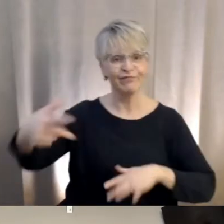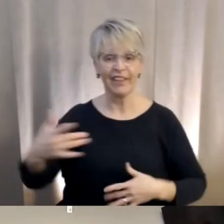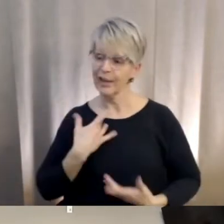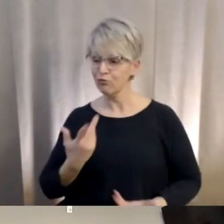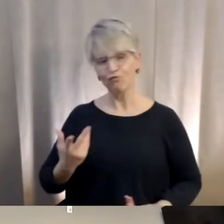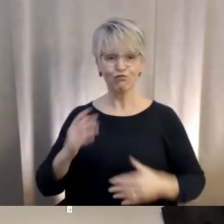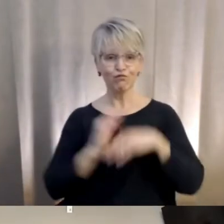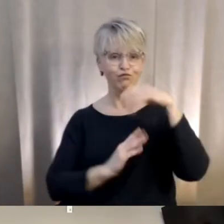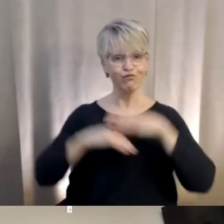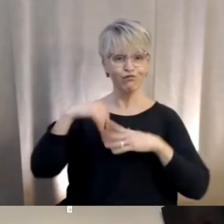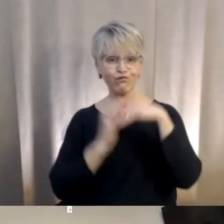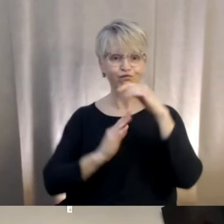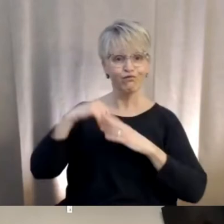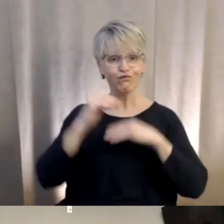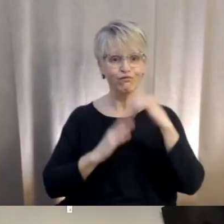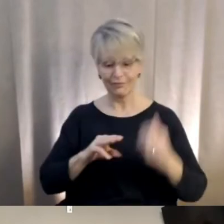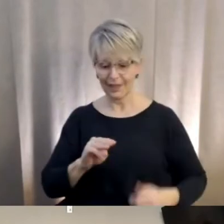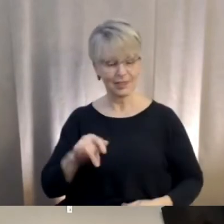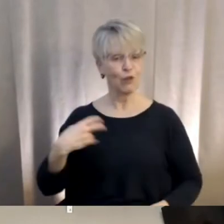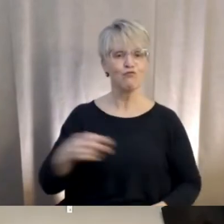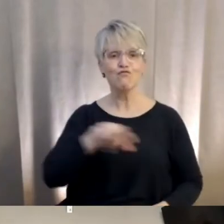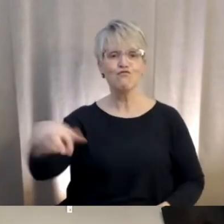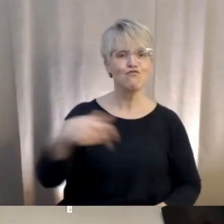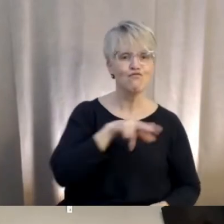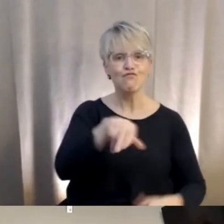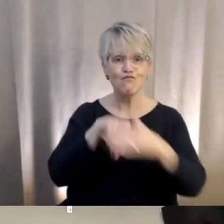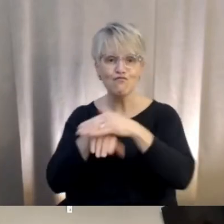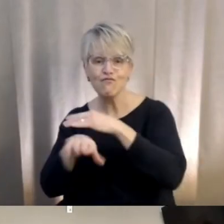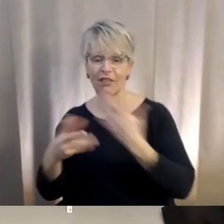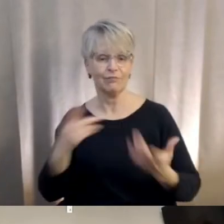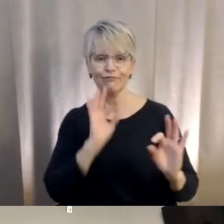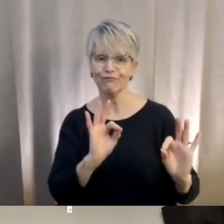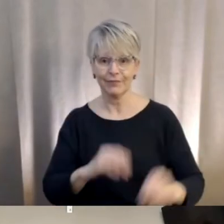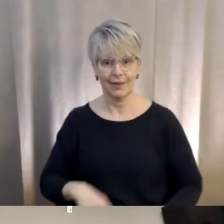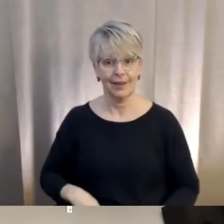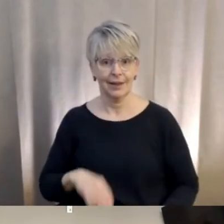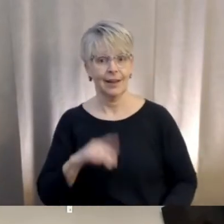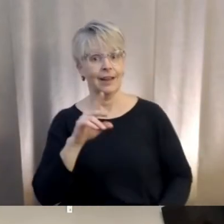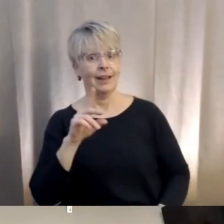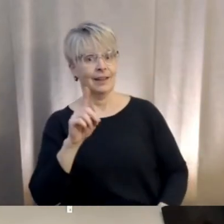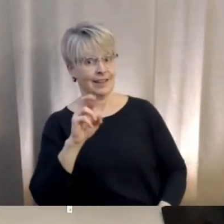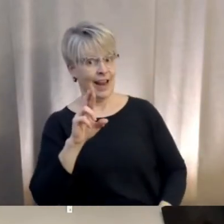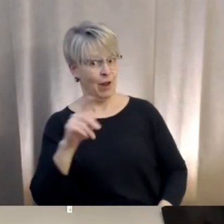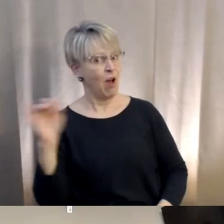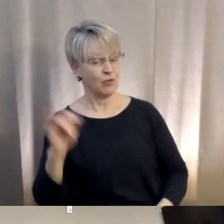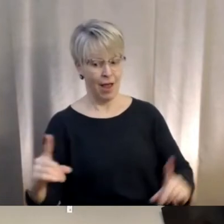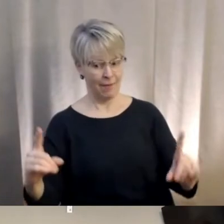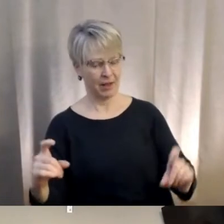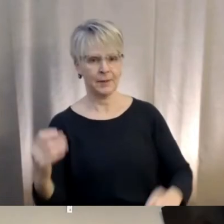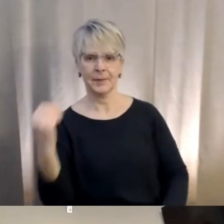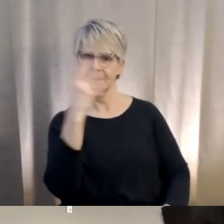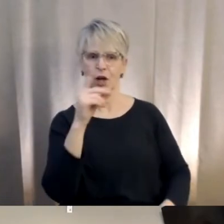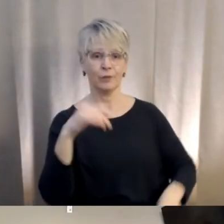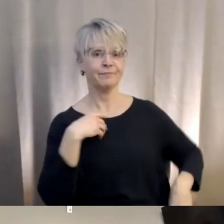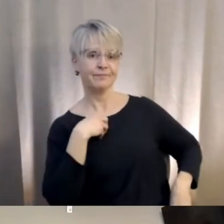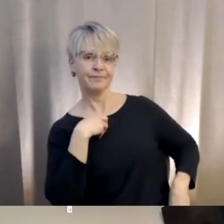It's quite funny how confident and comfortable she feels, which is great. For sure. She does take a killer photo too. Like, it's